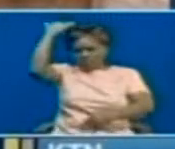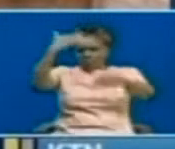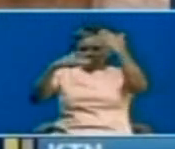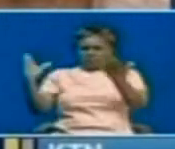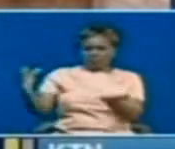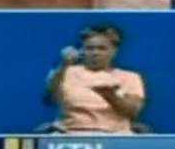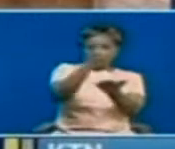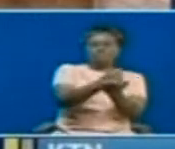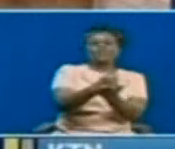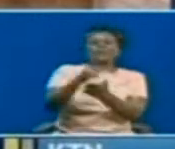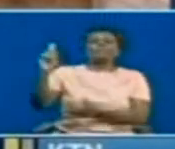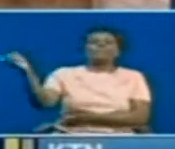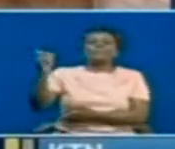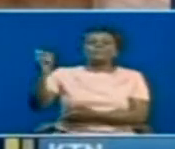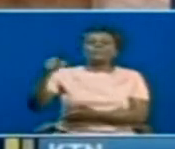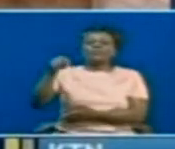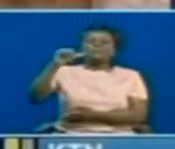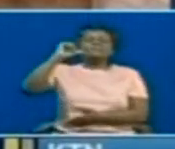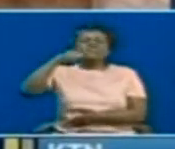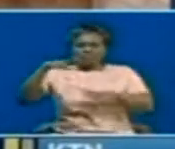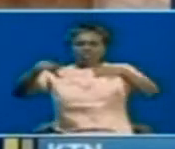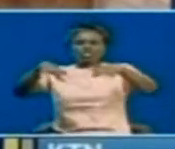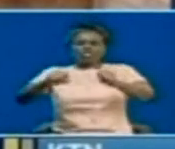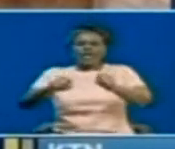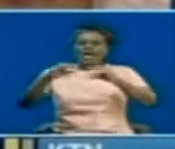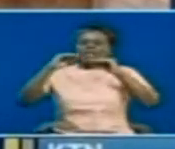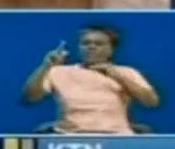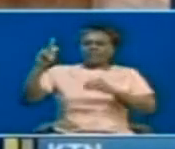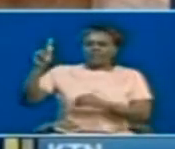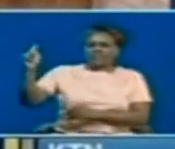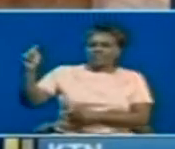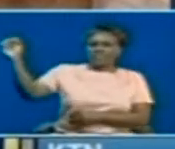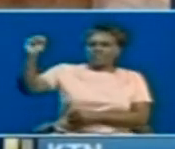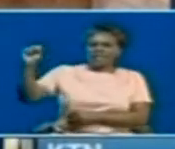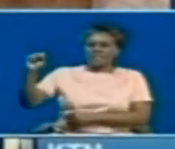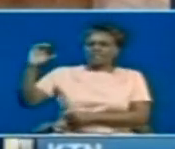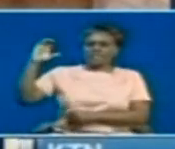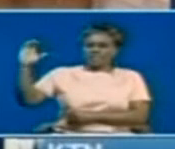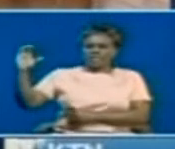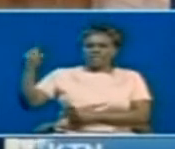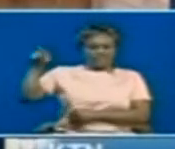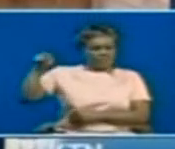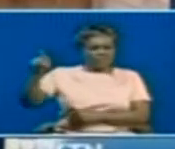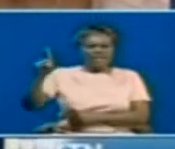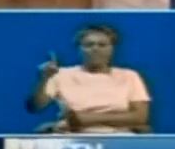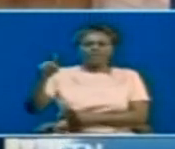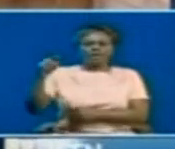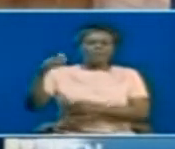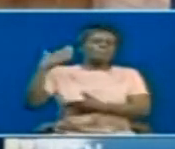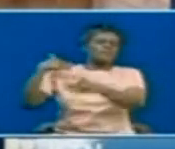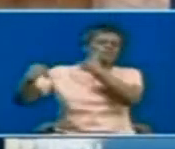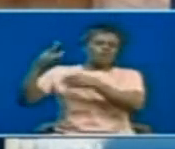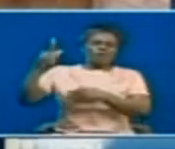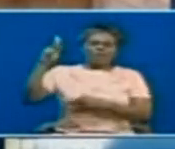been nominated by the President to be the new chair of the Teachers Service Commission. She has been the chair of the Kenya Institute for